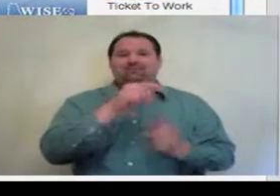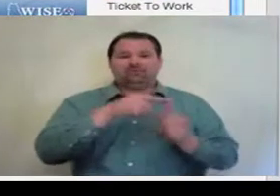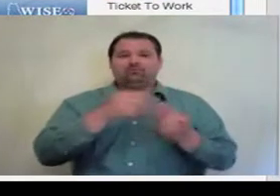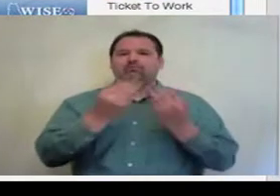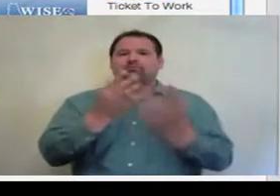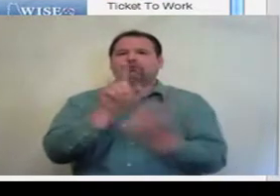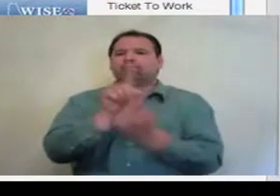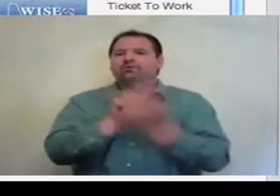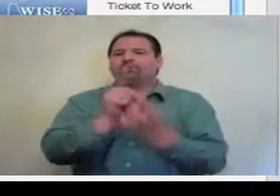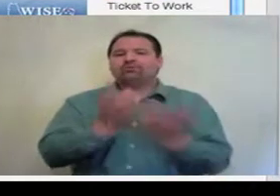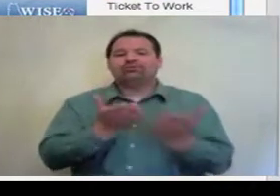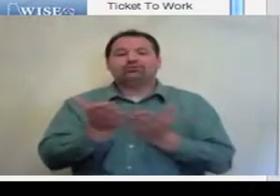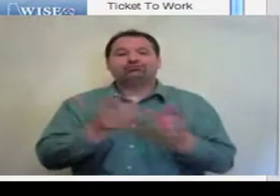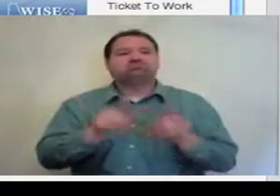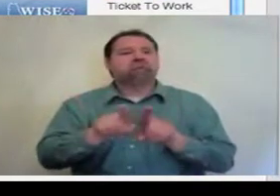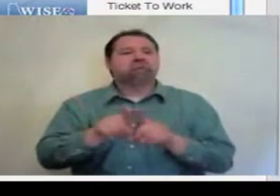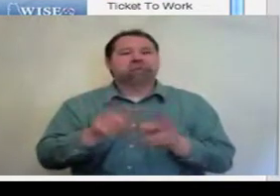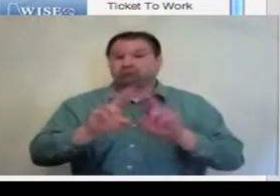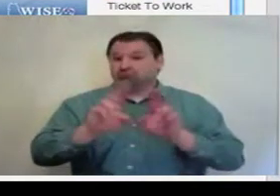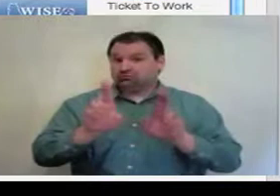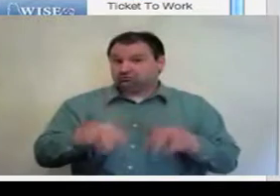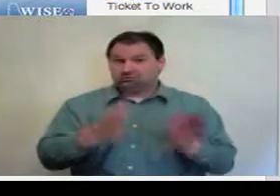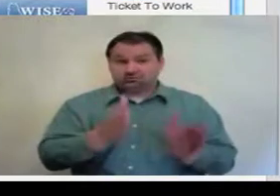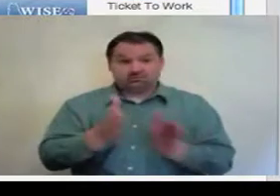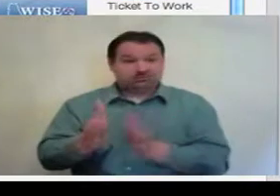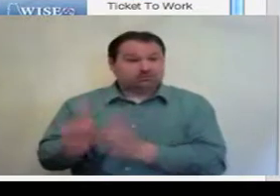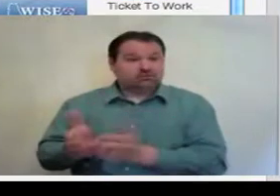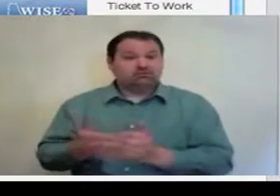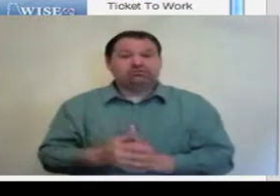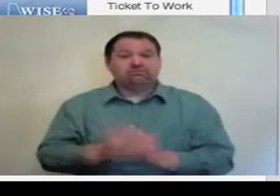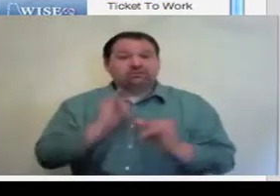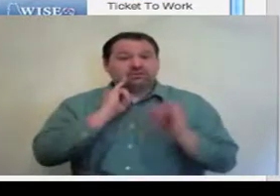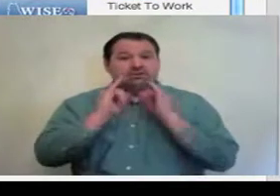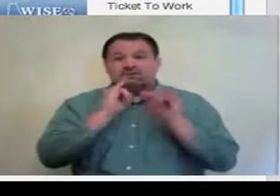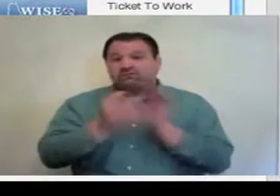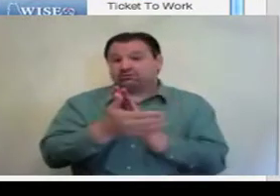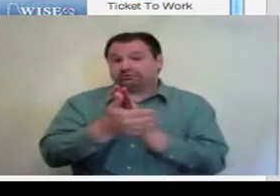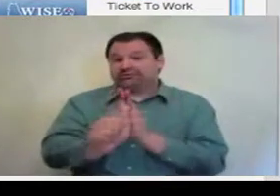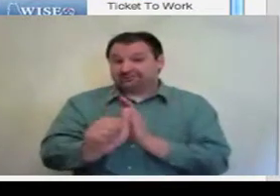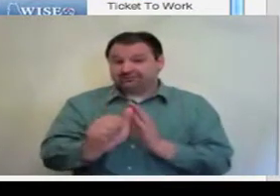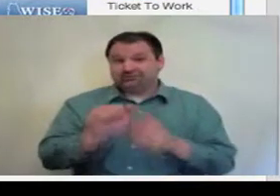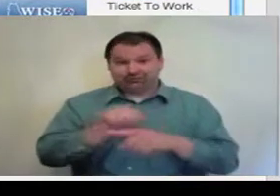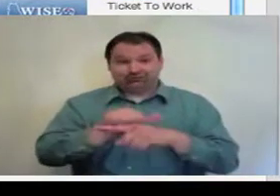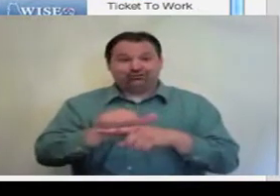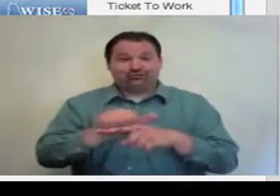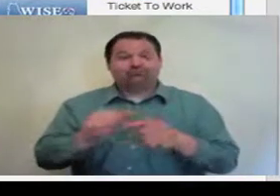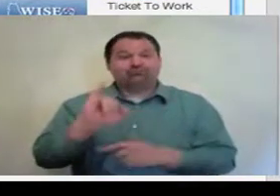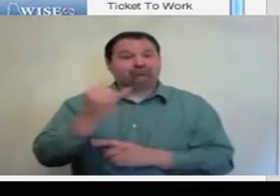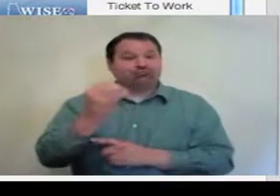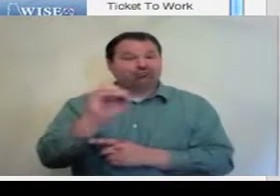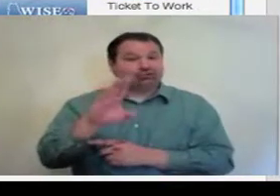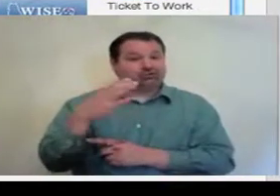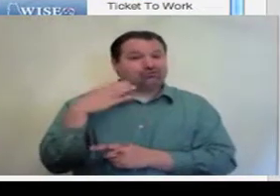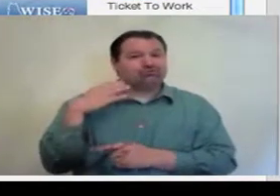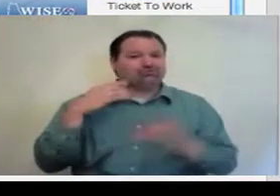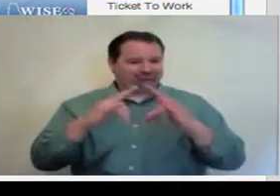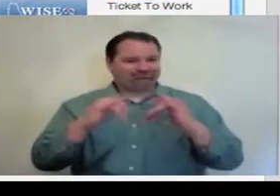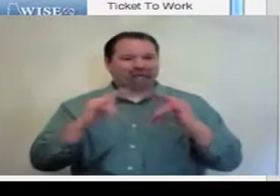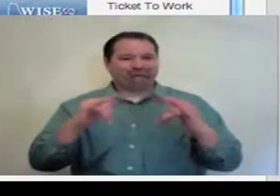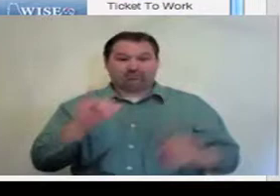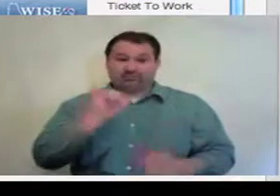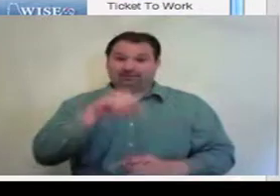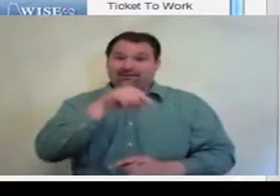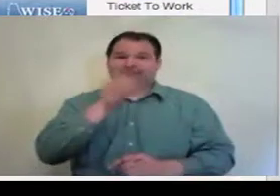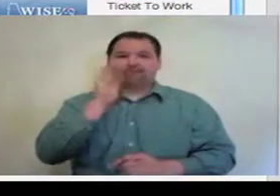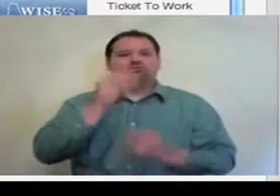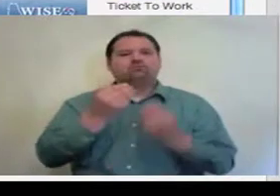provide the one-on-one service to help you do resume preparation, interview skills training, job coaching, and things like